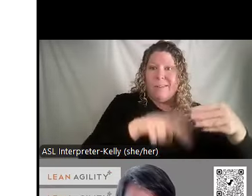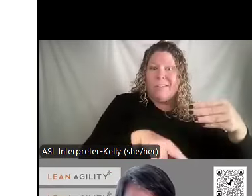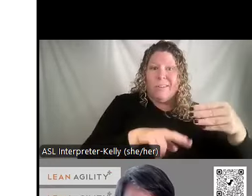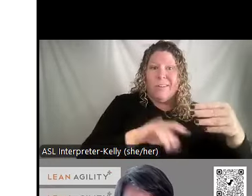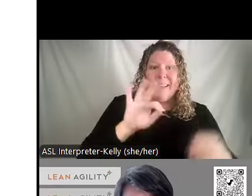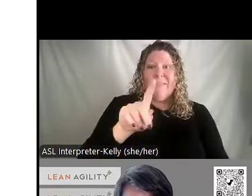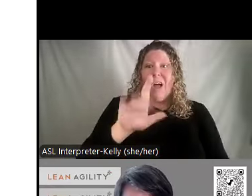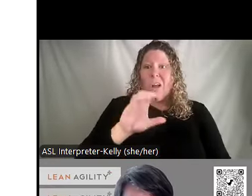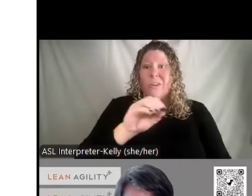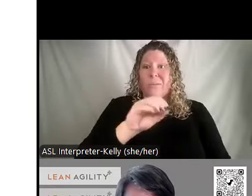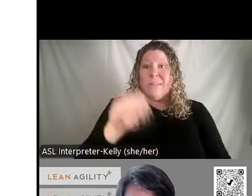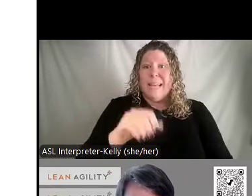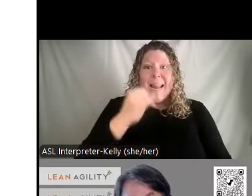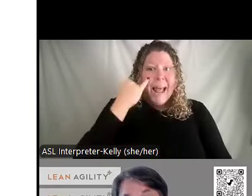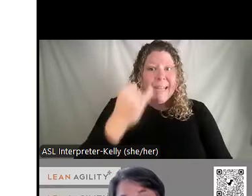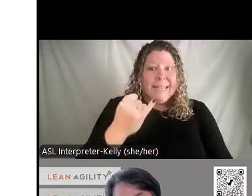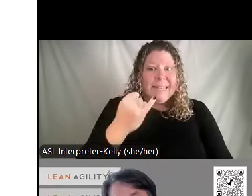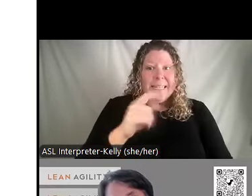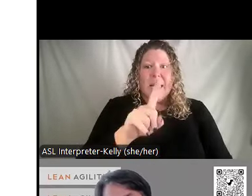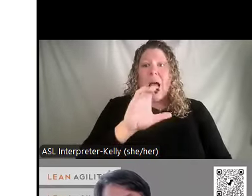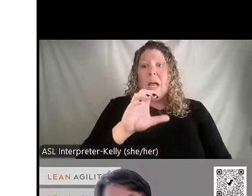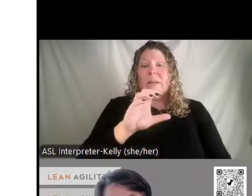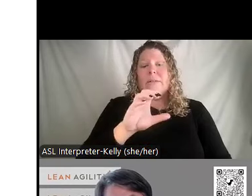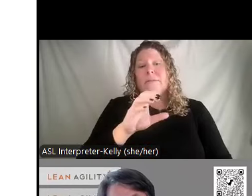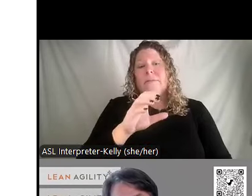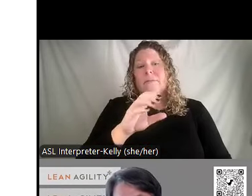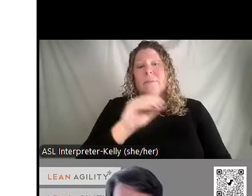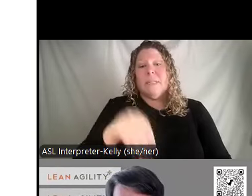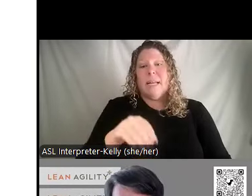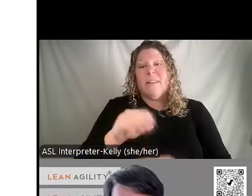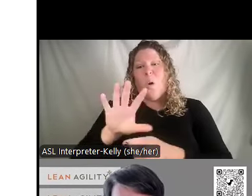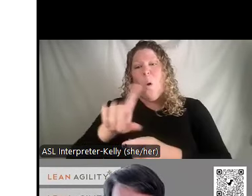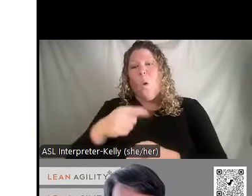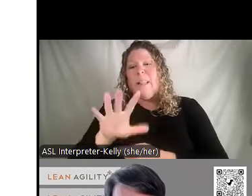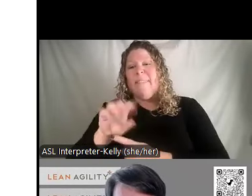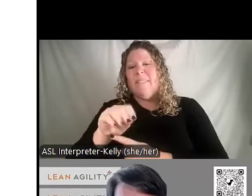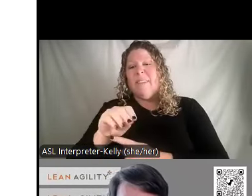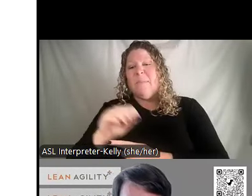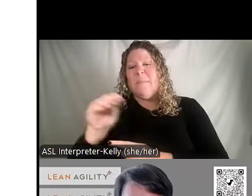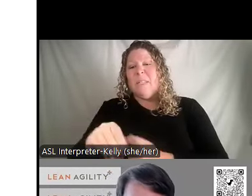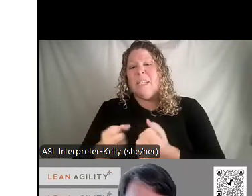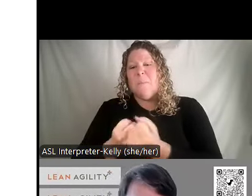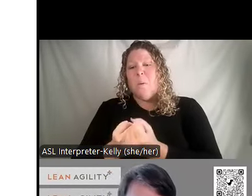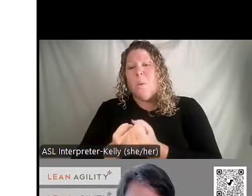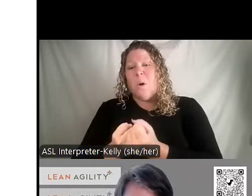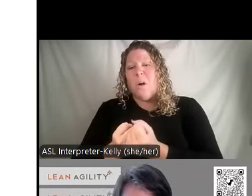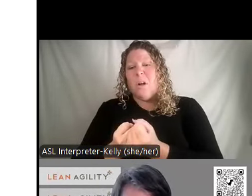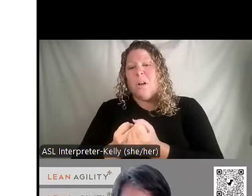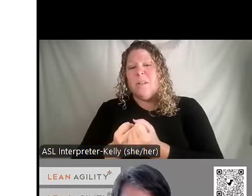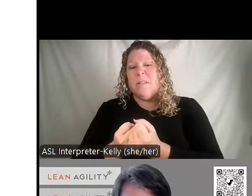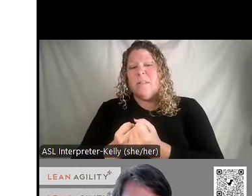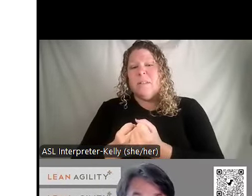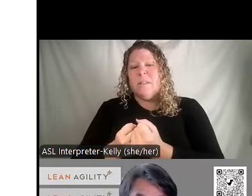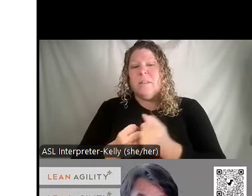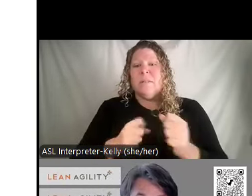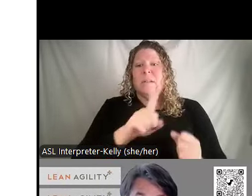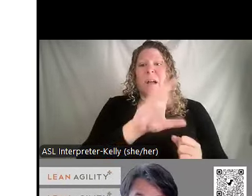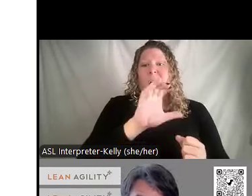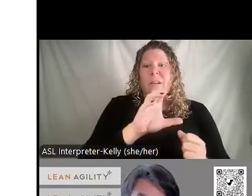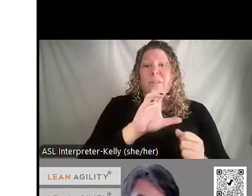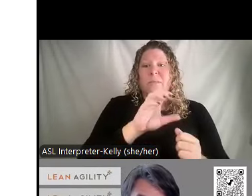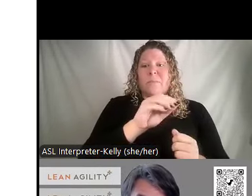100% idea, 100% multiplied by, let's say we have 50% buy-in, we don't have a high level of buy-in, 50%, 100% times